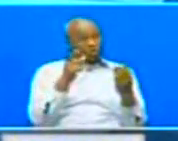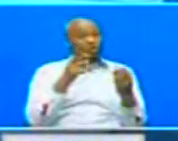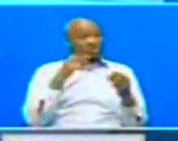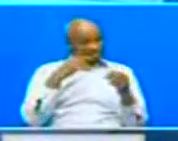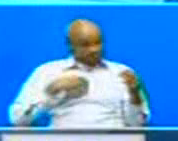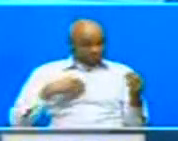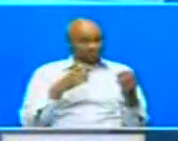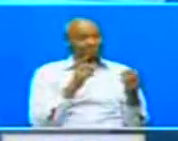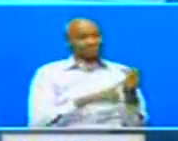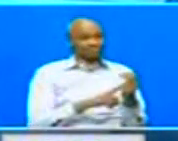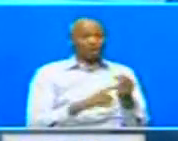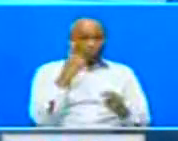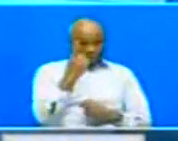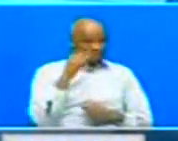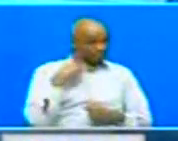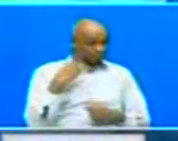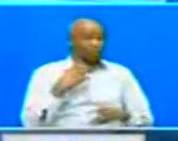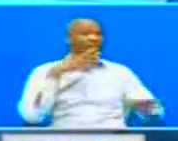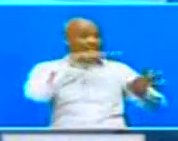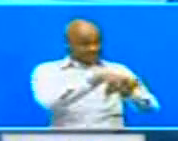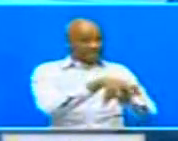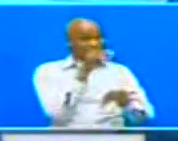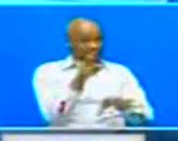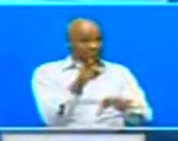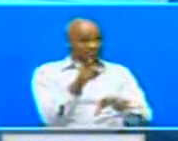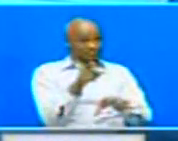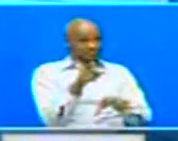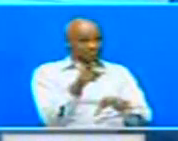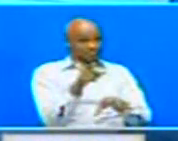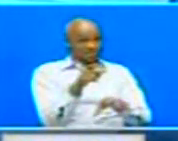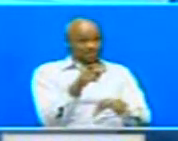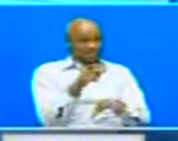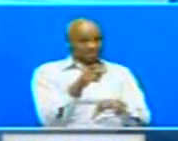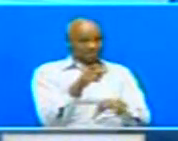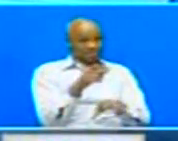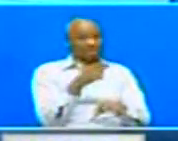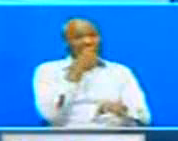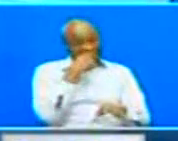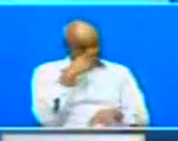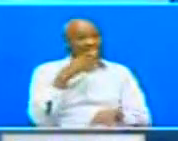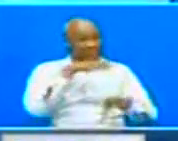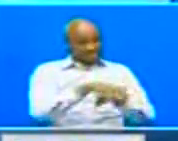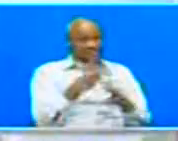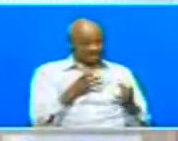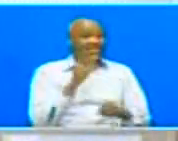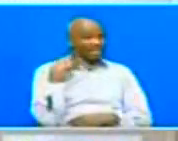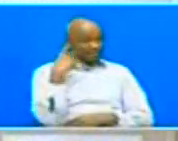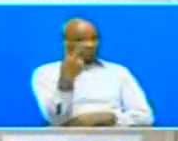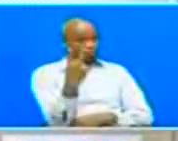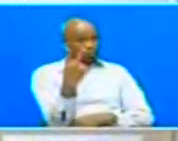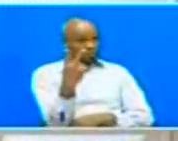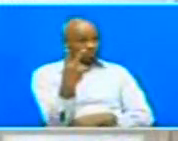problem. Okay. One, we can integrate them. Tanzania has done that. And many countries have done that. Yeah.